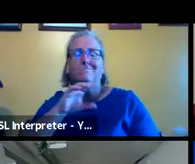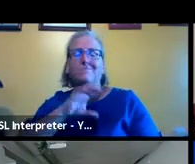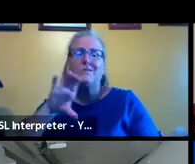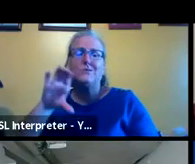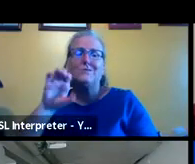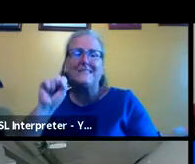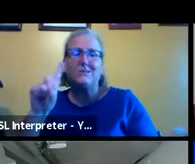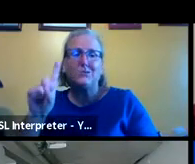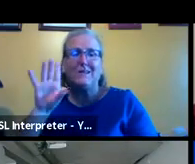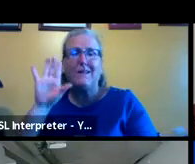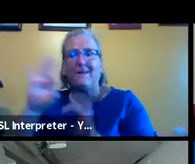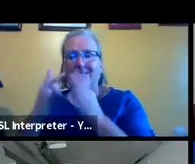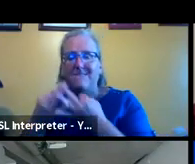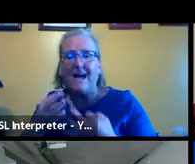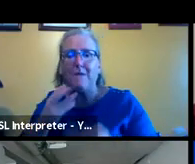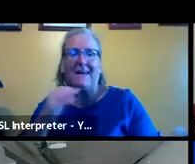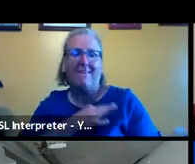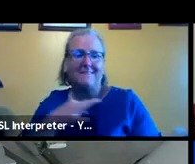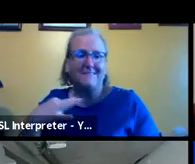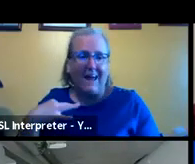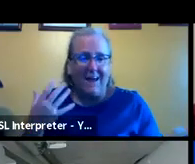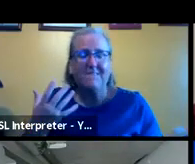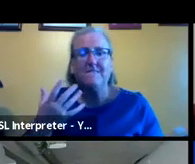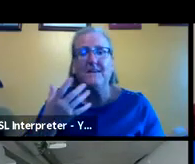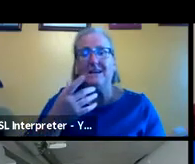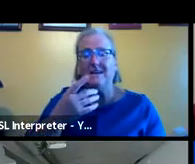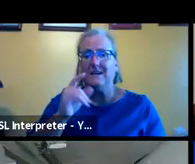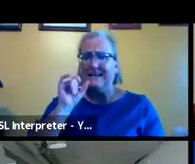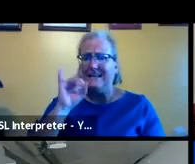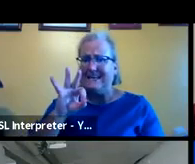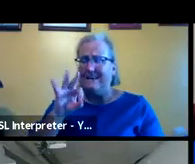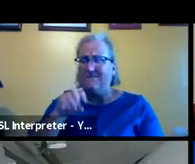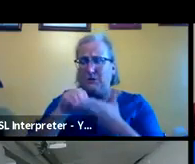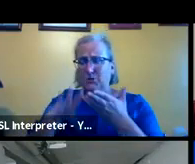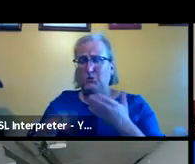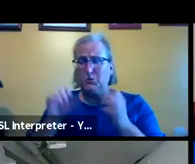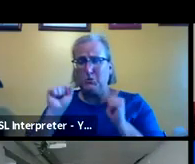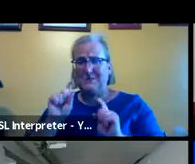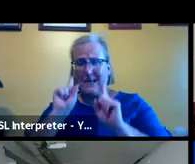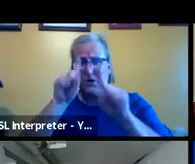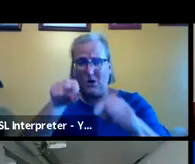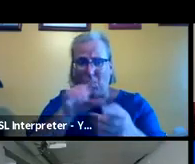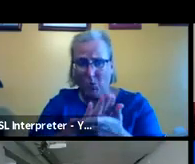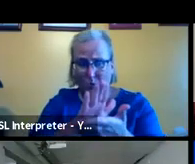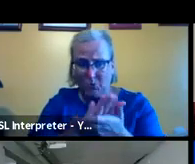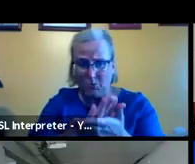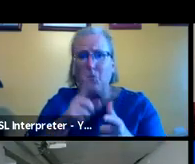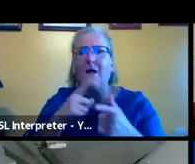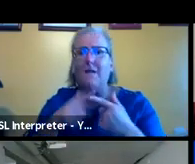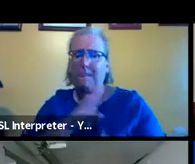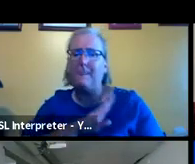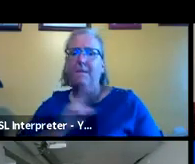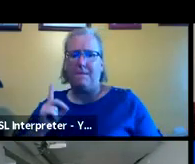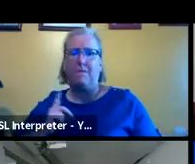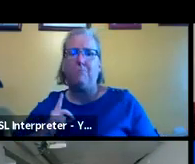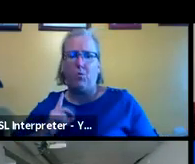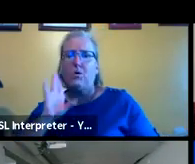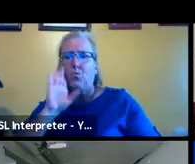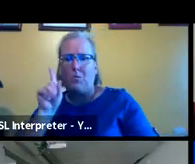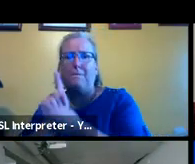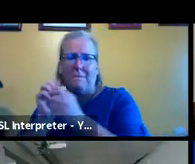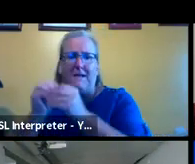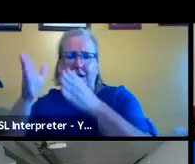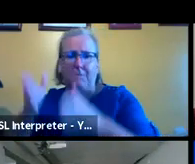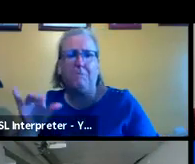I am asking that if it is deemed acceptable for students to be physically attending school, that the board also meet in